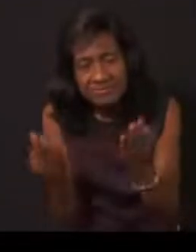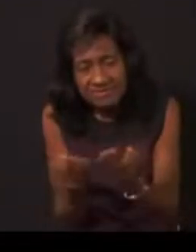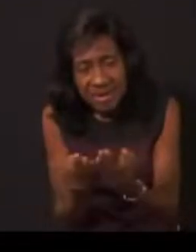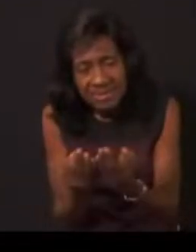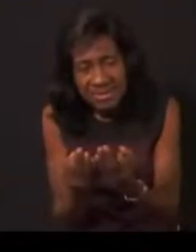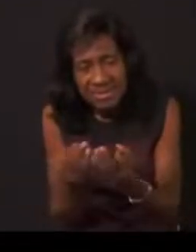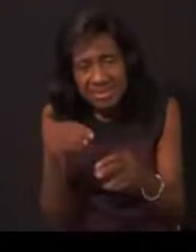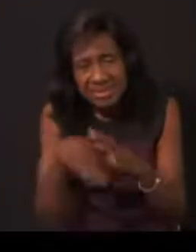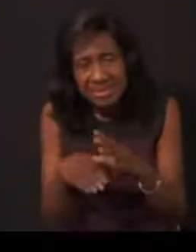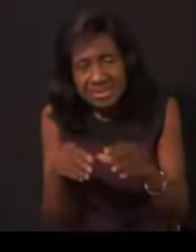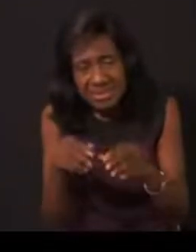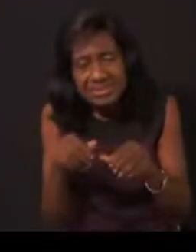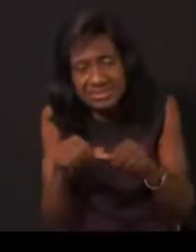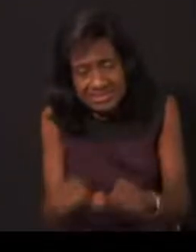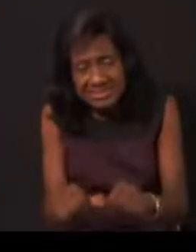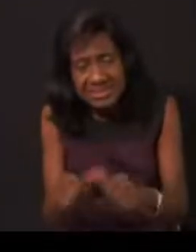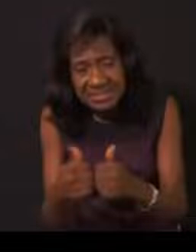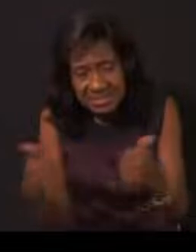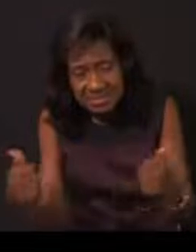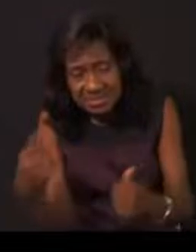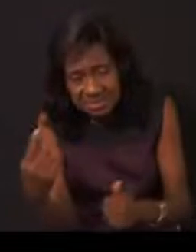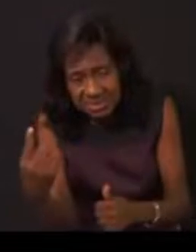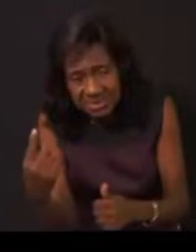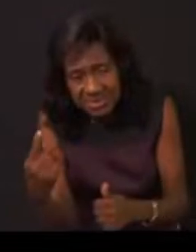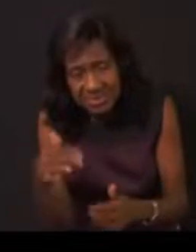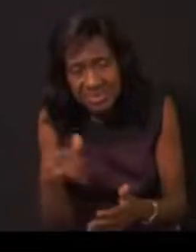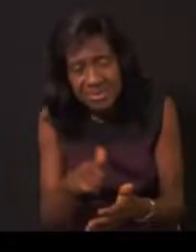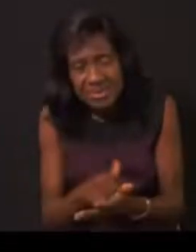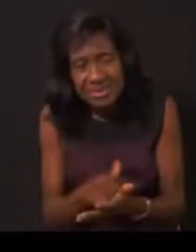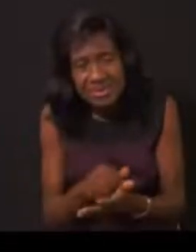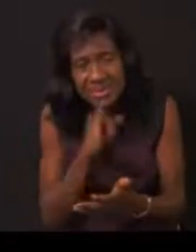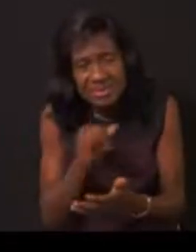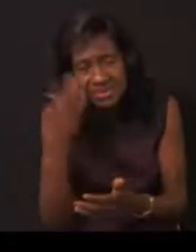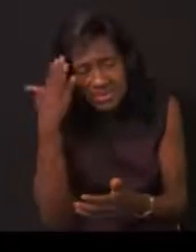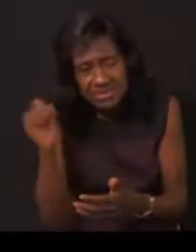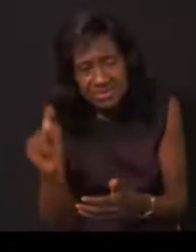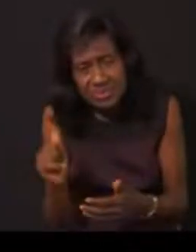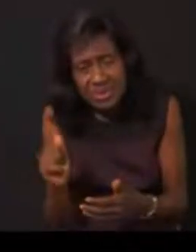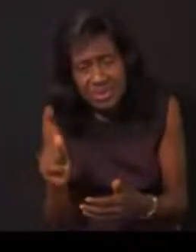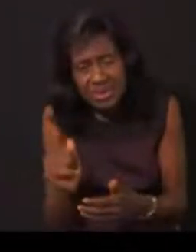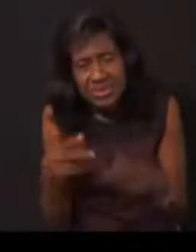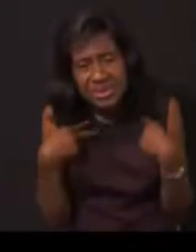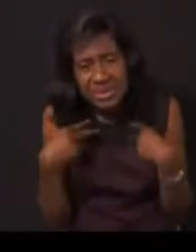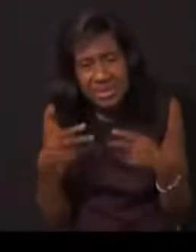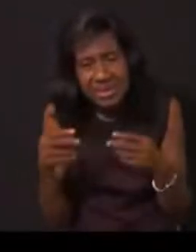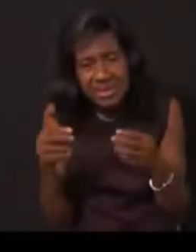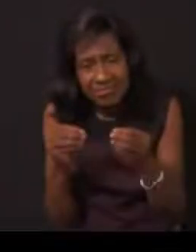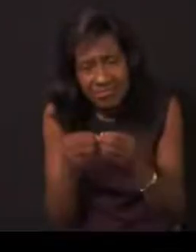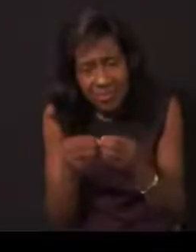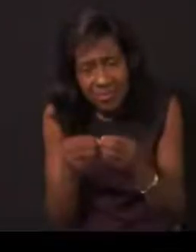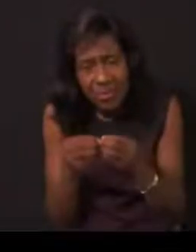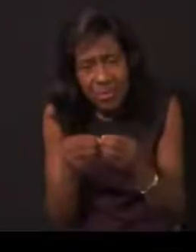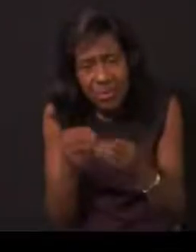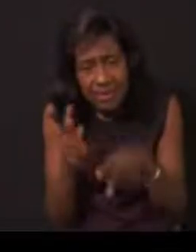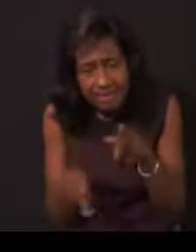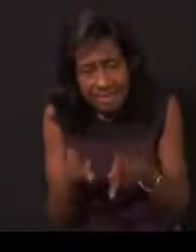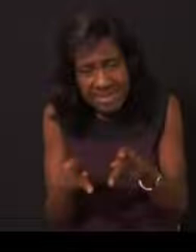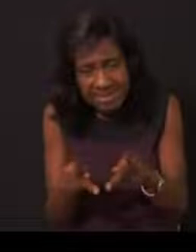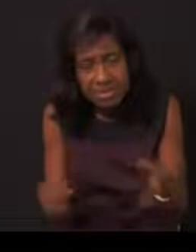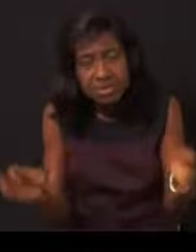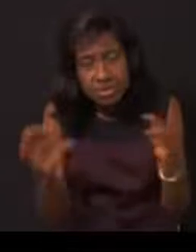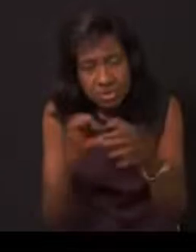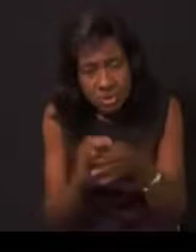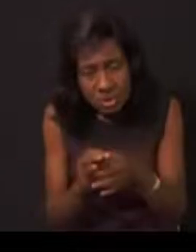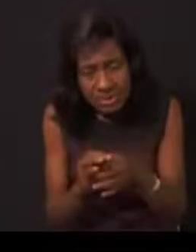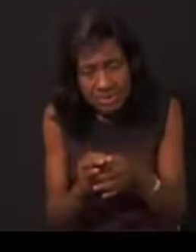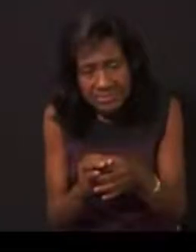we do know, which is why we were ramping up the response team and creating that call center. And I